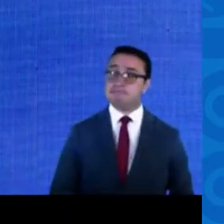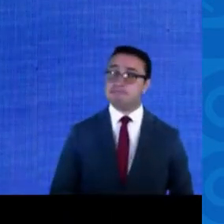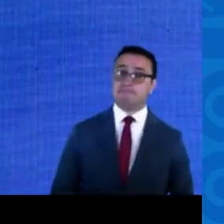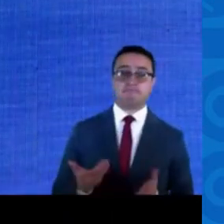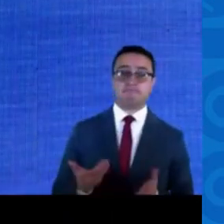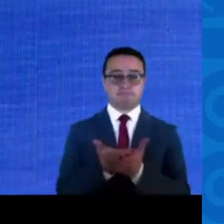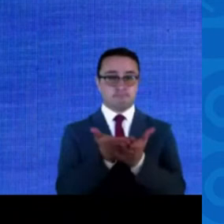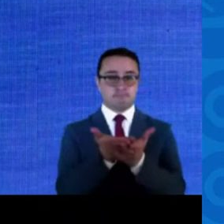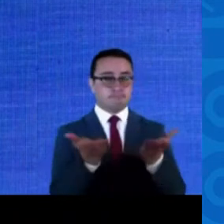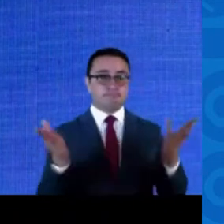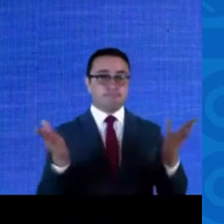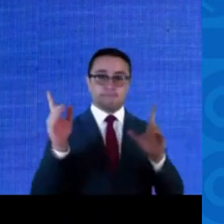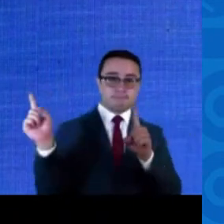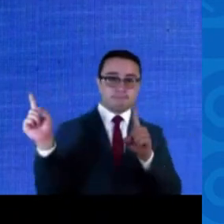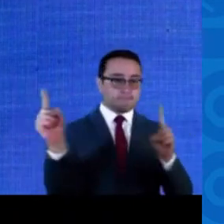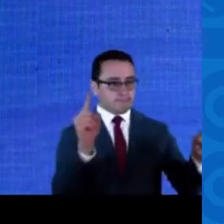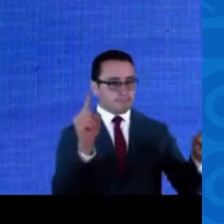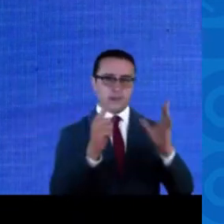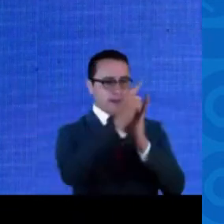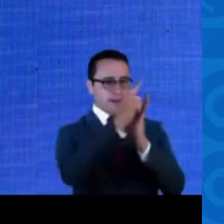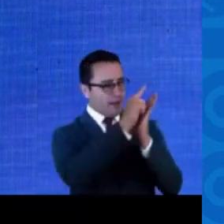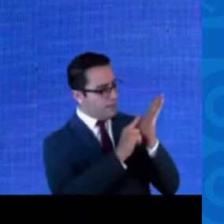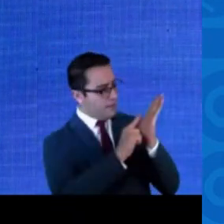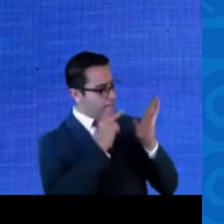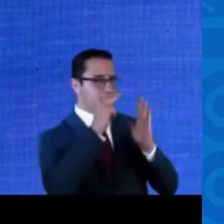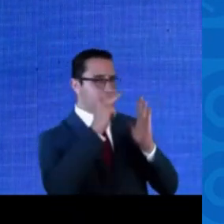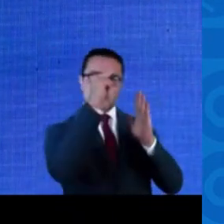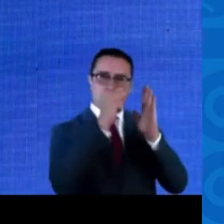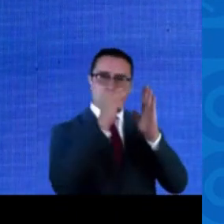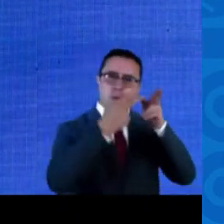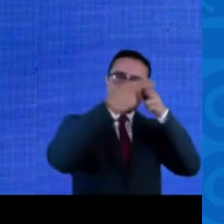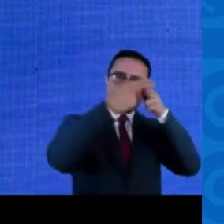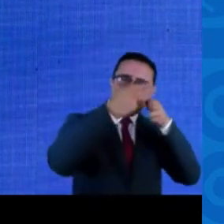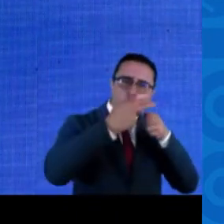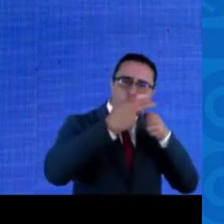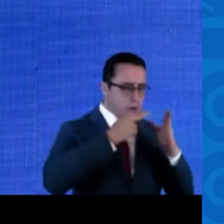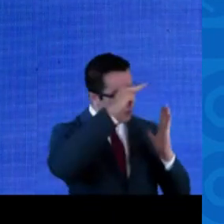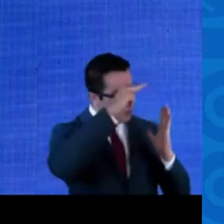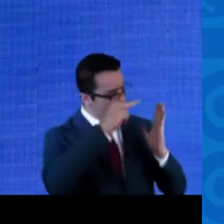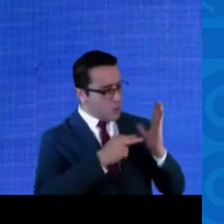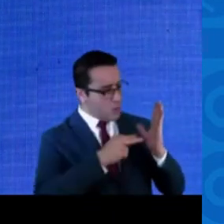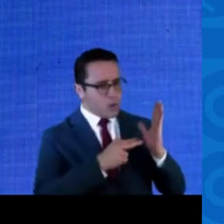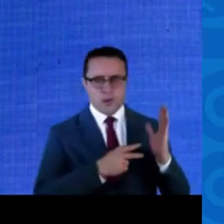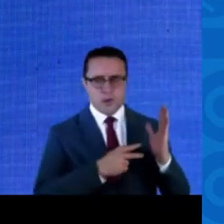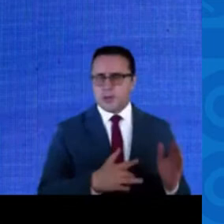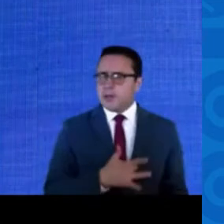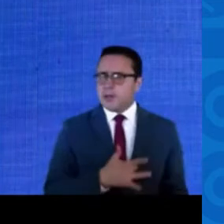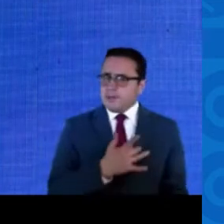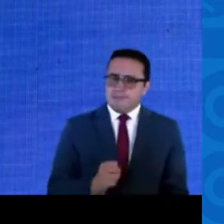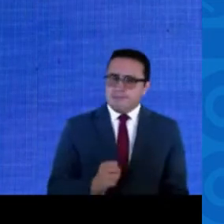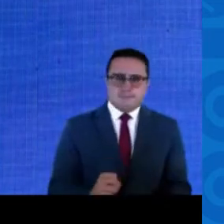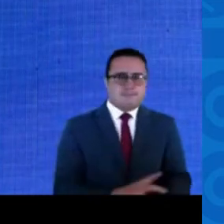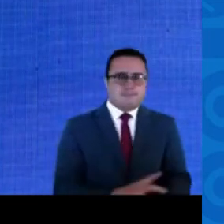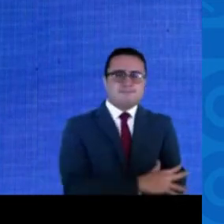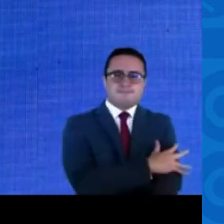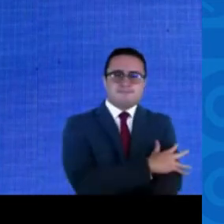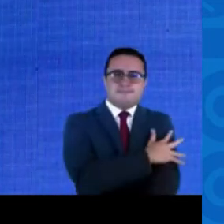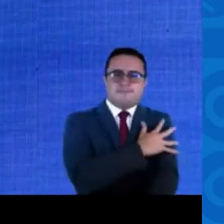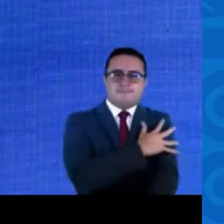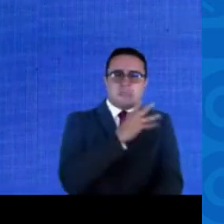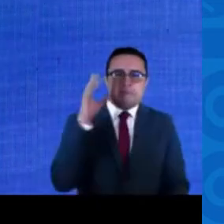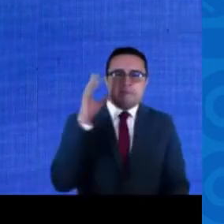Republic. Let me tell you that upon reading this list, I am excited because